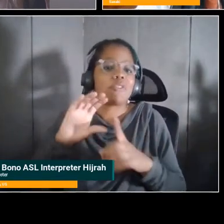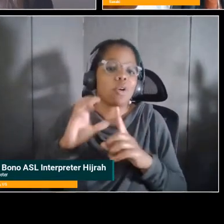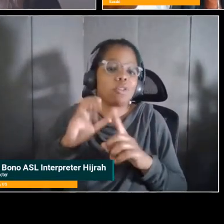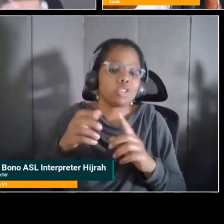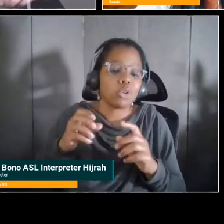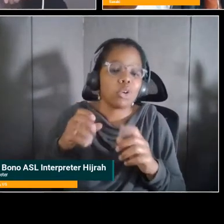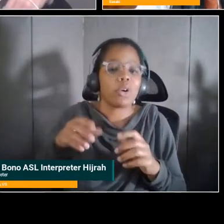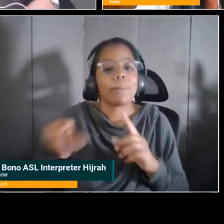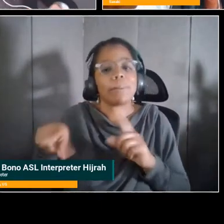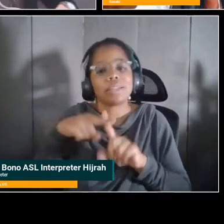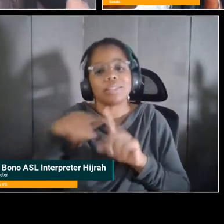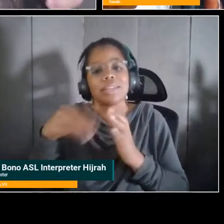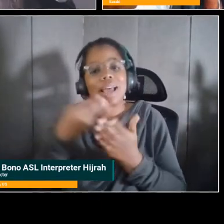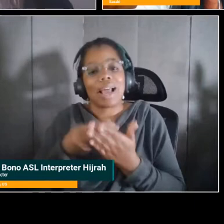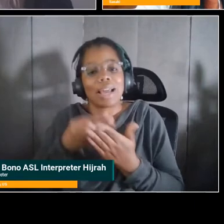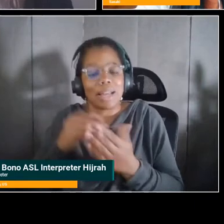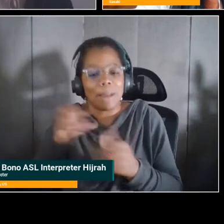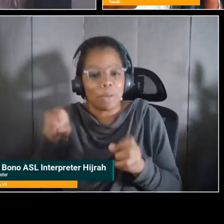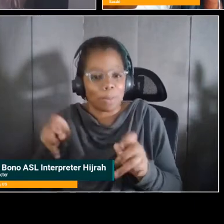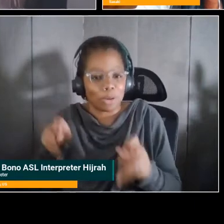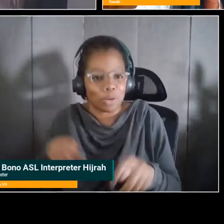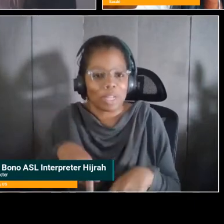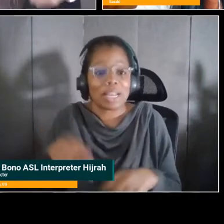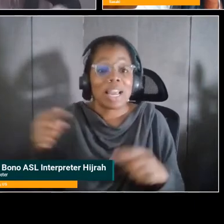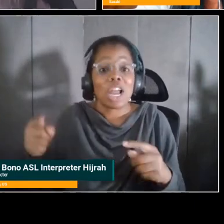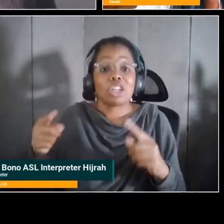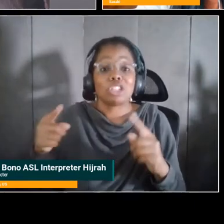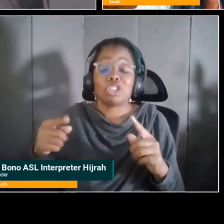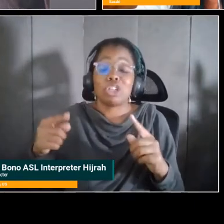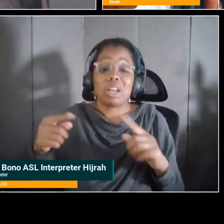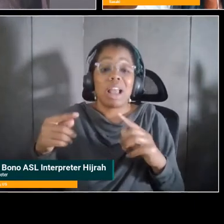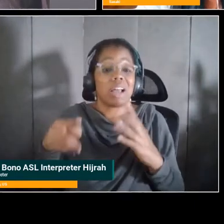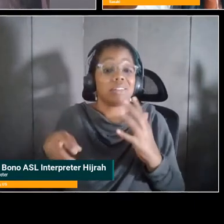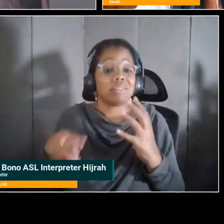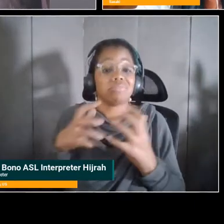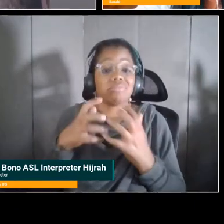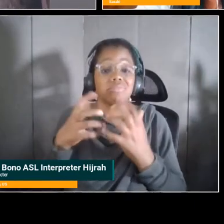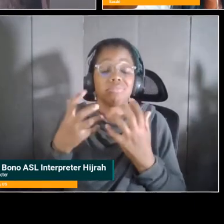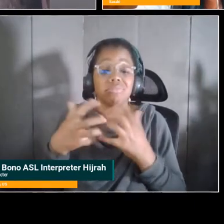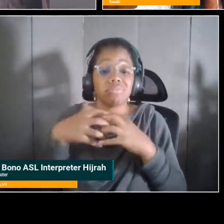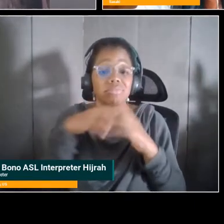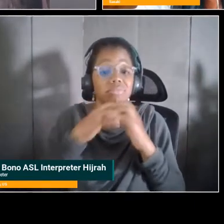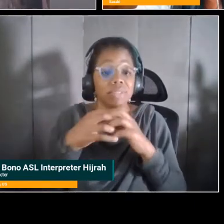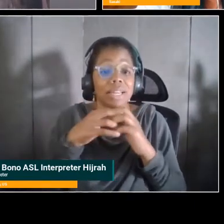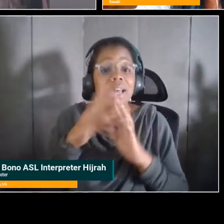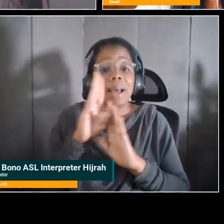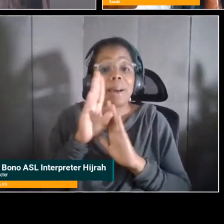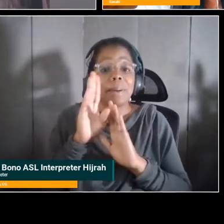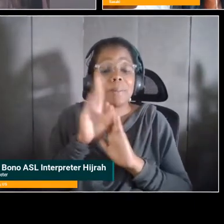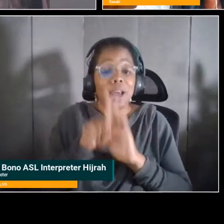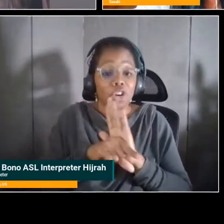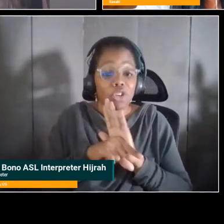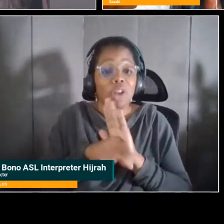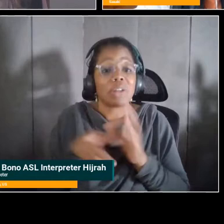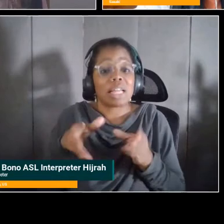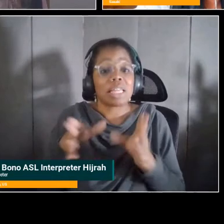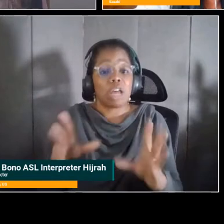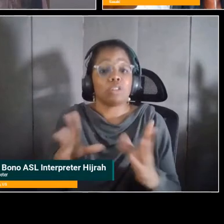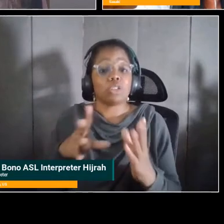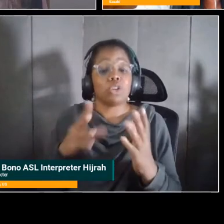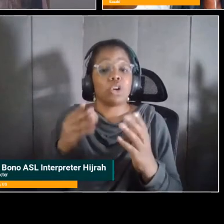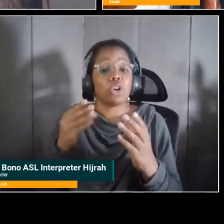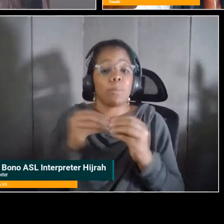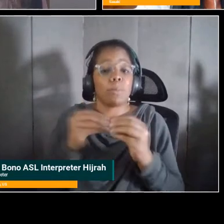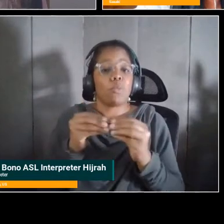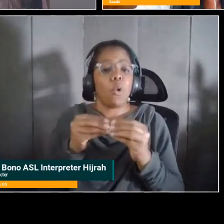biodiversity. This cross-disciplinary background in architecture, urban design, and landscape architecture brings a wider lens to